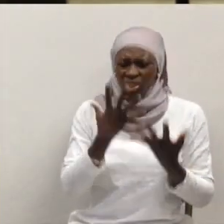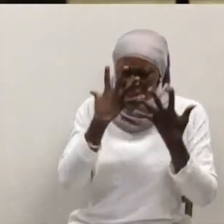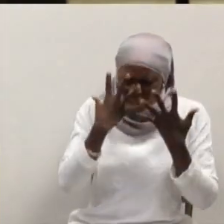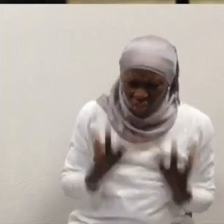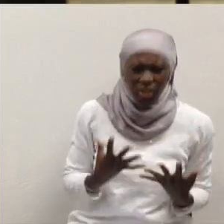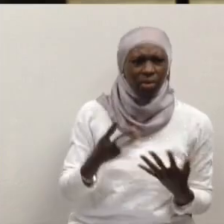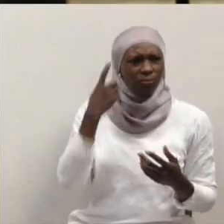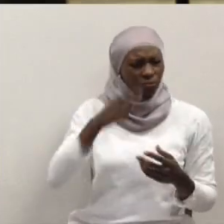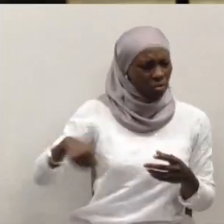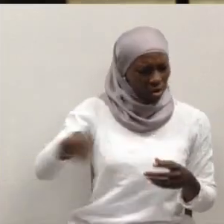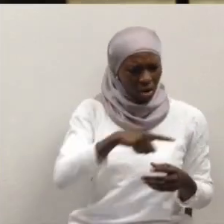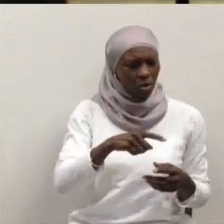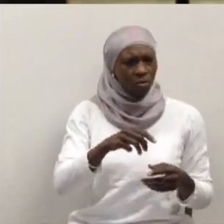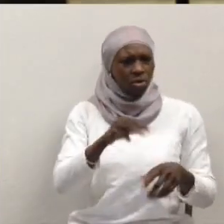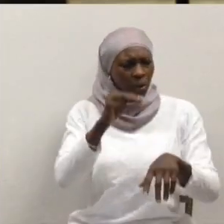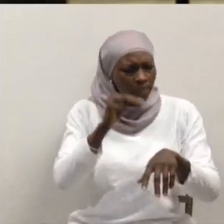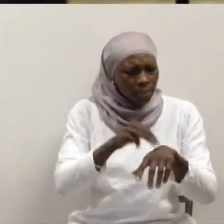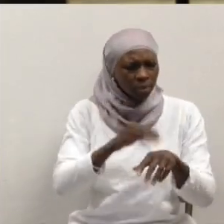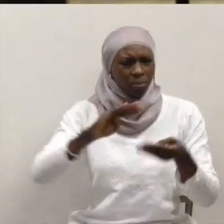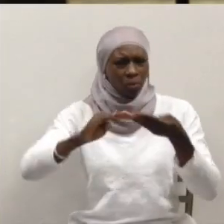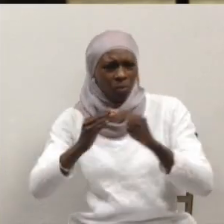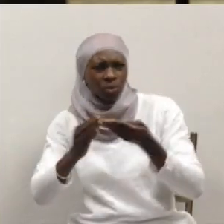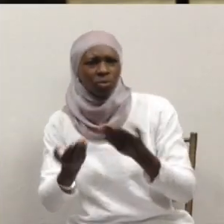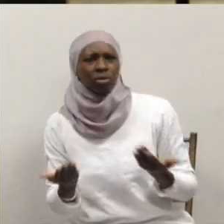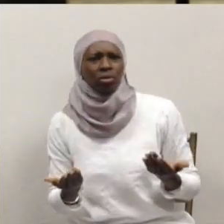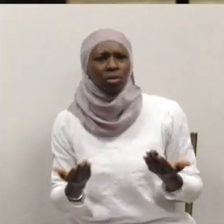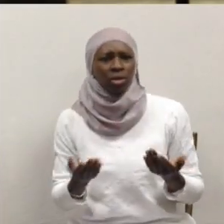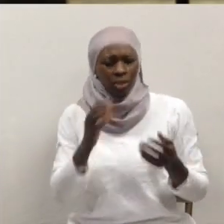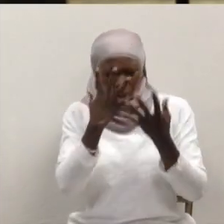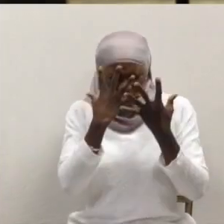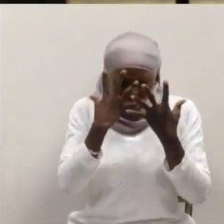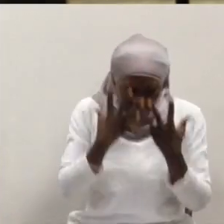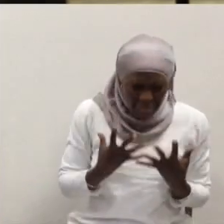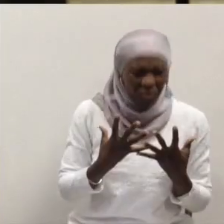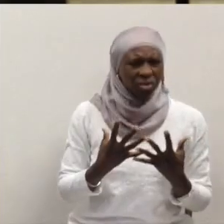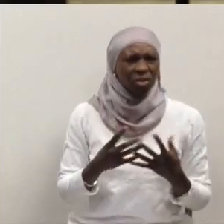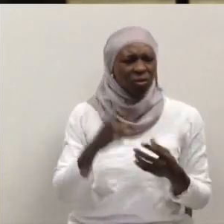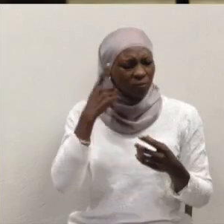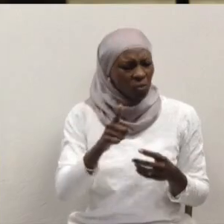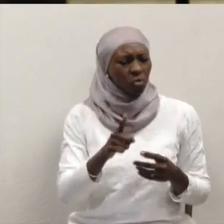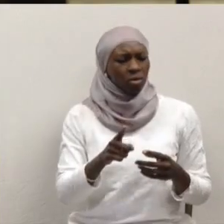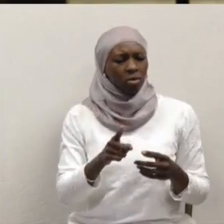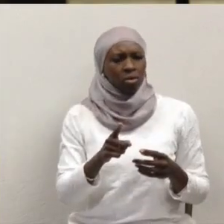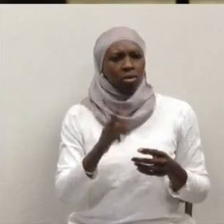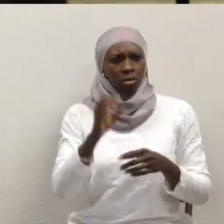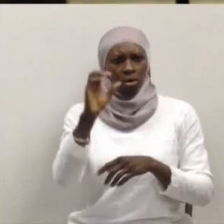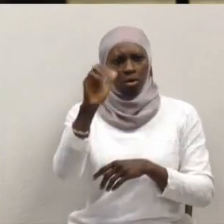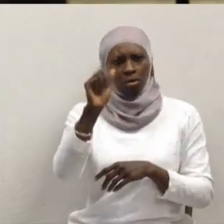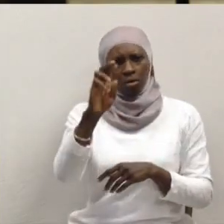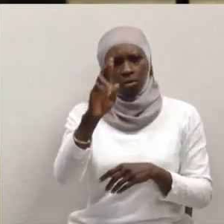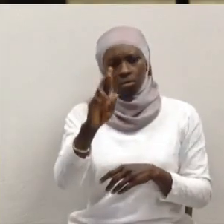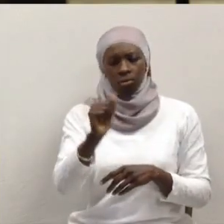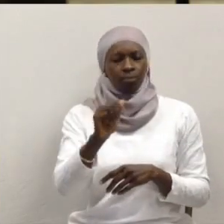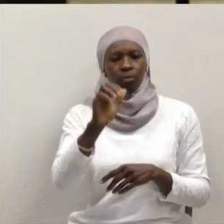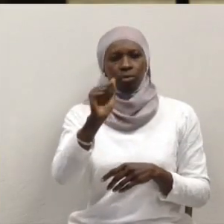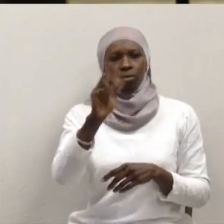us. In the Arab culture, you do not withdraw from a fight. When you are threatened, you stand up. Dead or